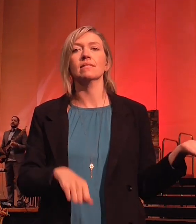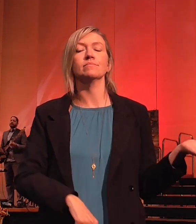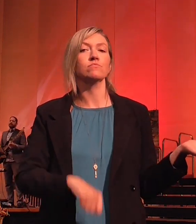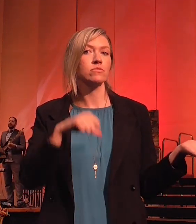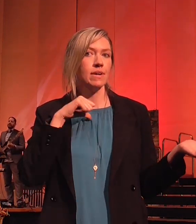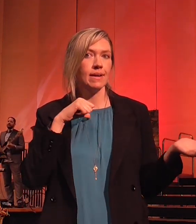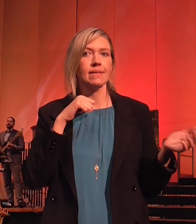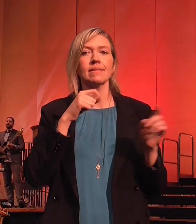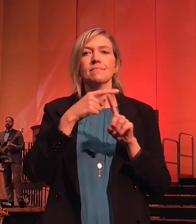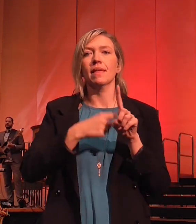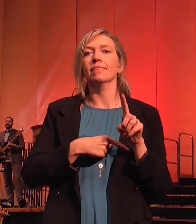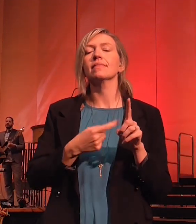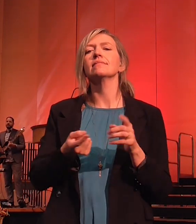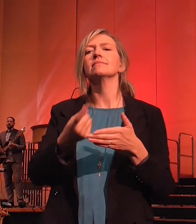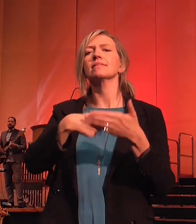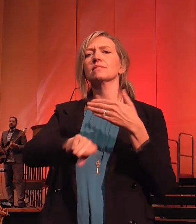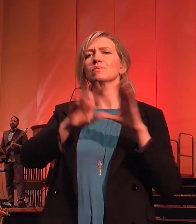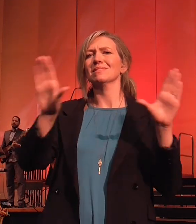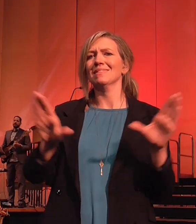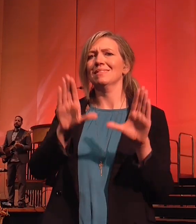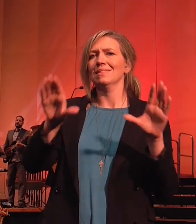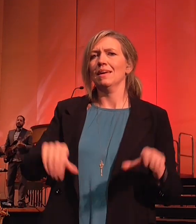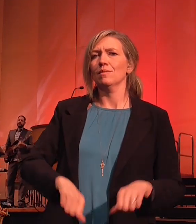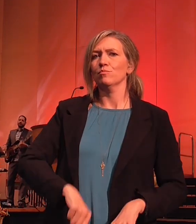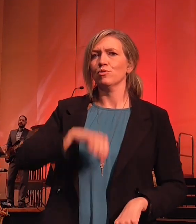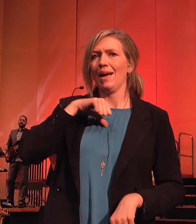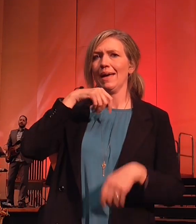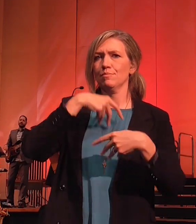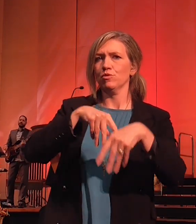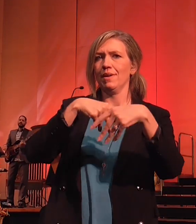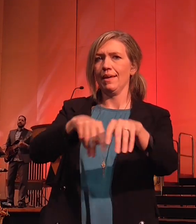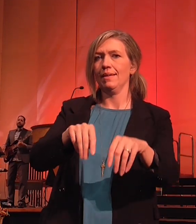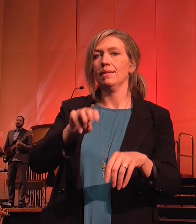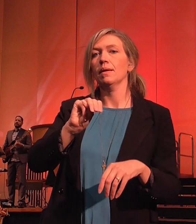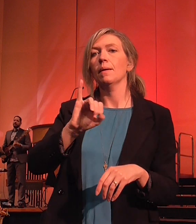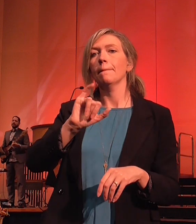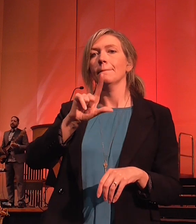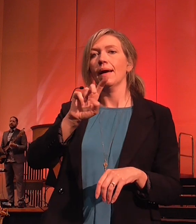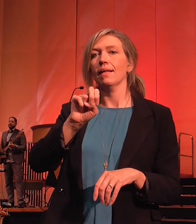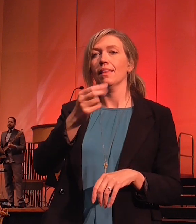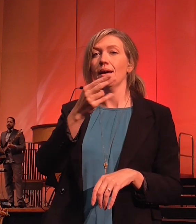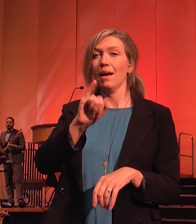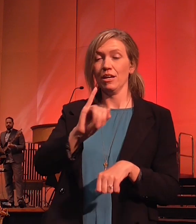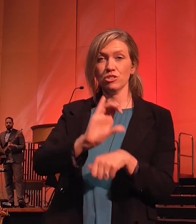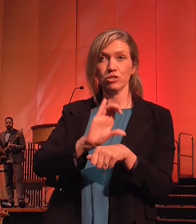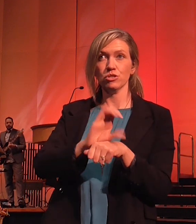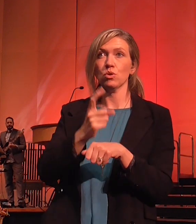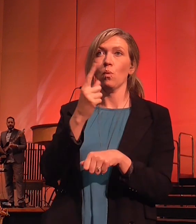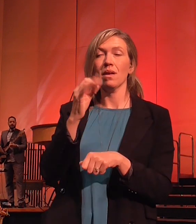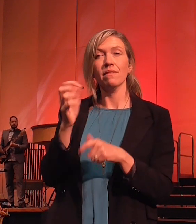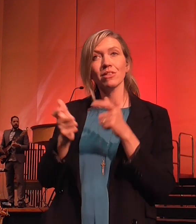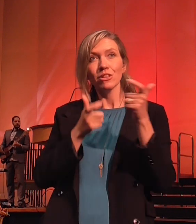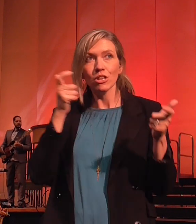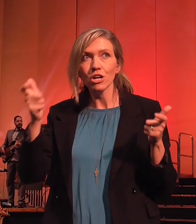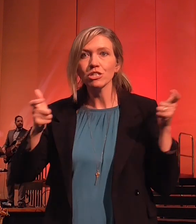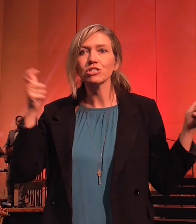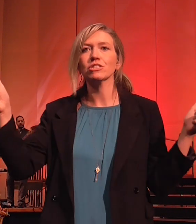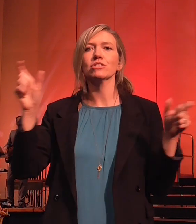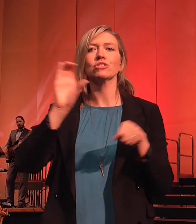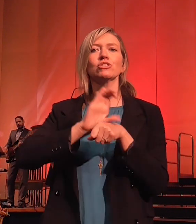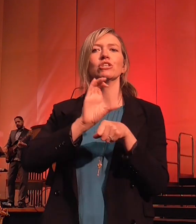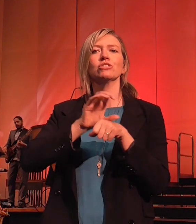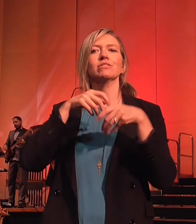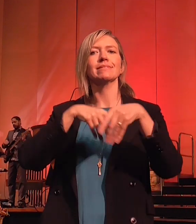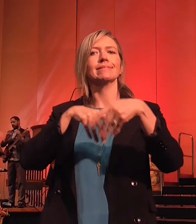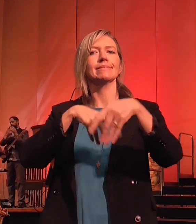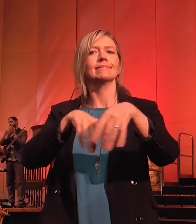It is. Next Sunday is the Pride Parade, and Mile High Church is one of the largest churches that walks